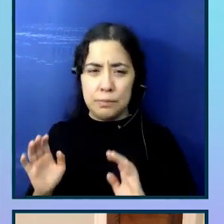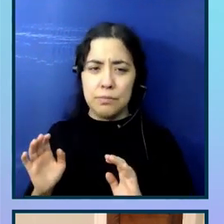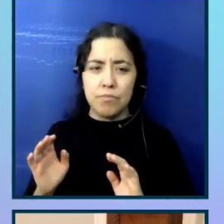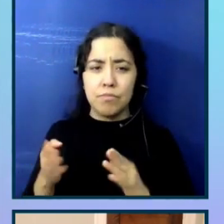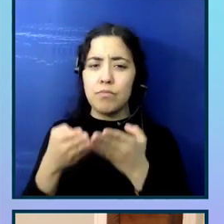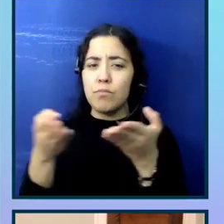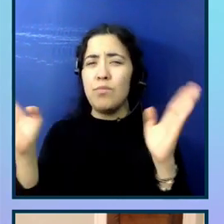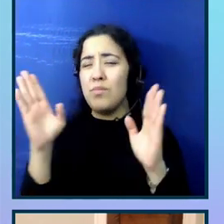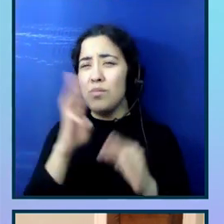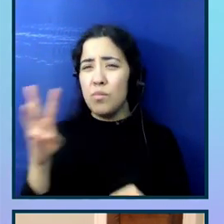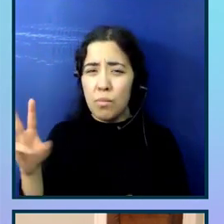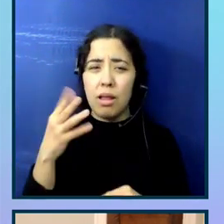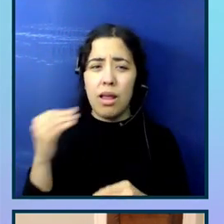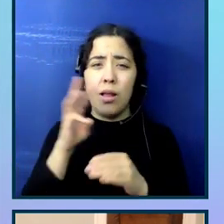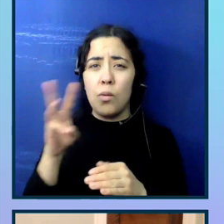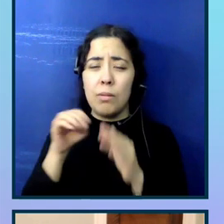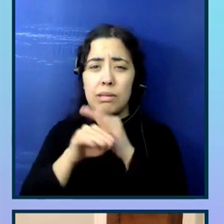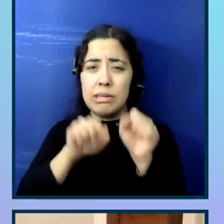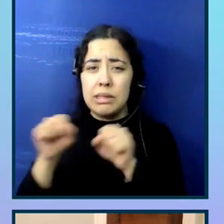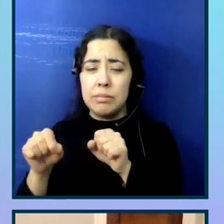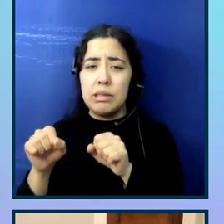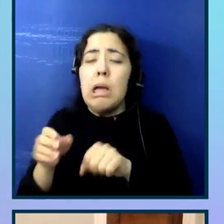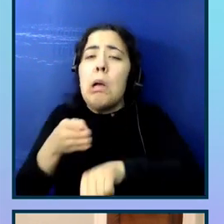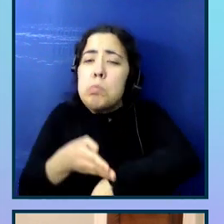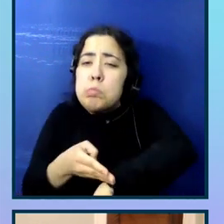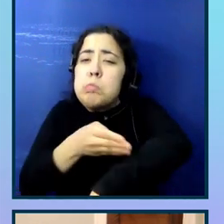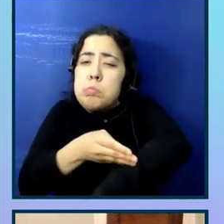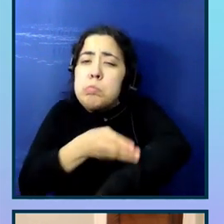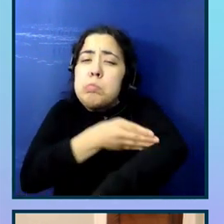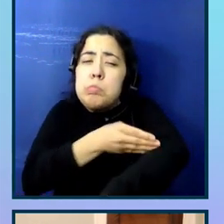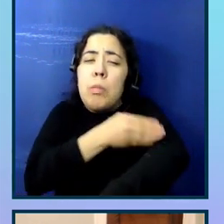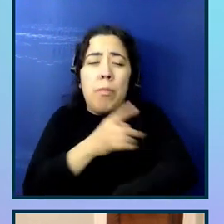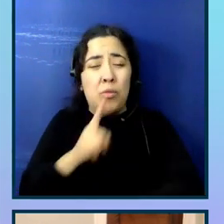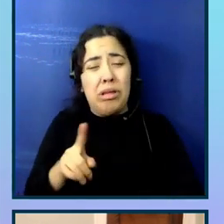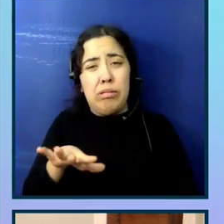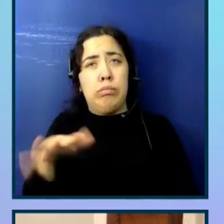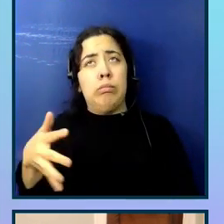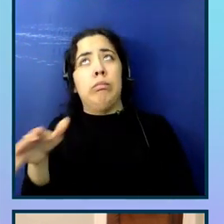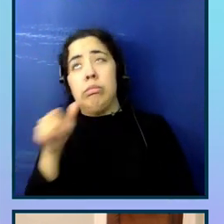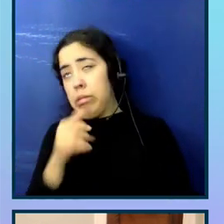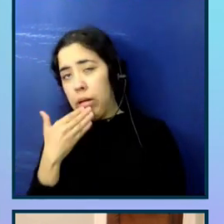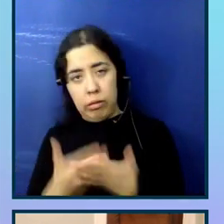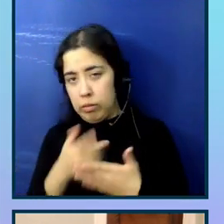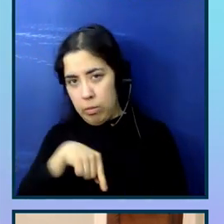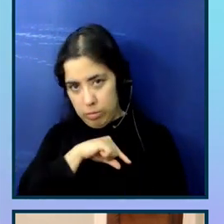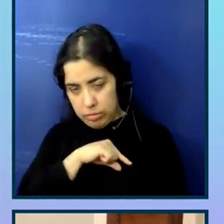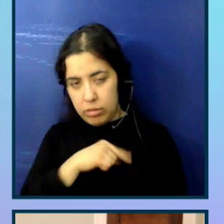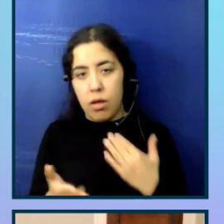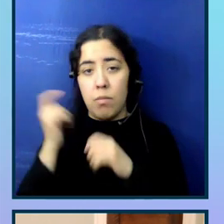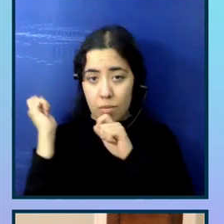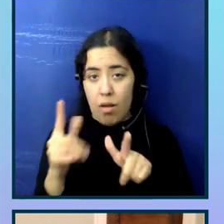state of the web and web accessibility is getting better, but it's still pretty bad. And almost all of these websites